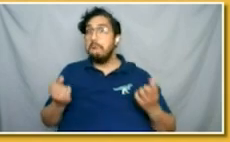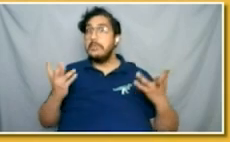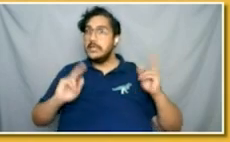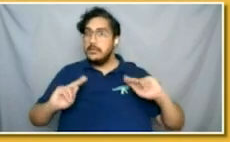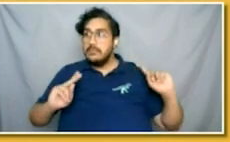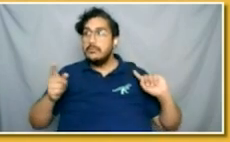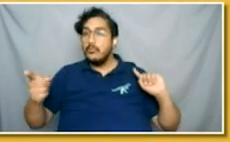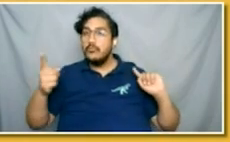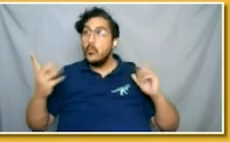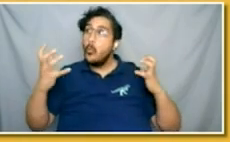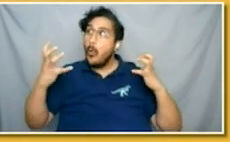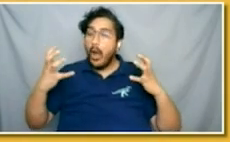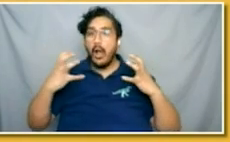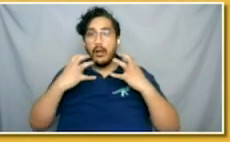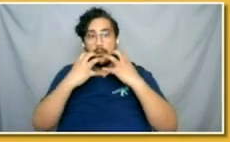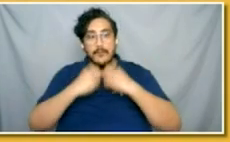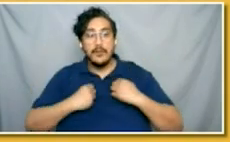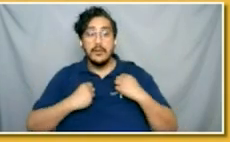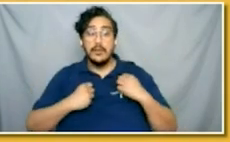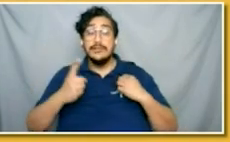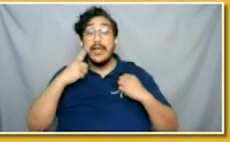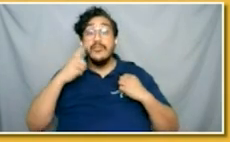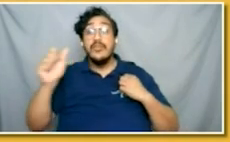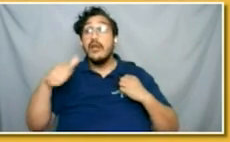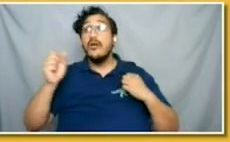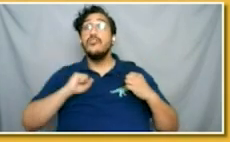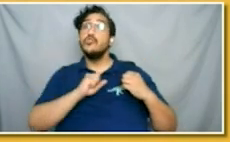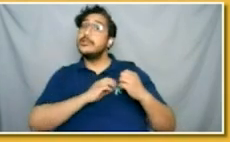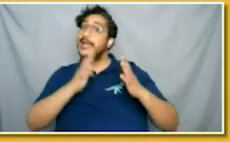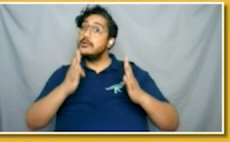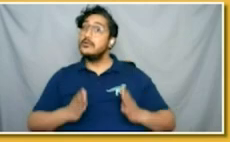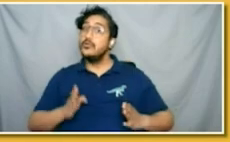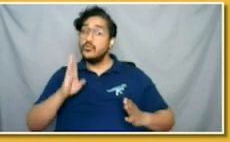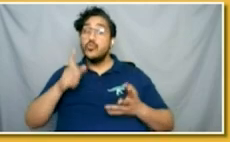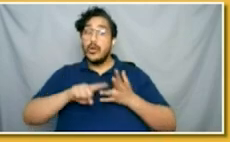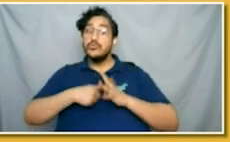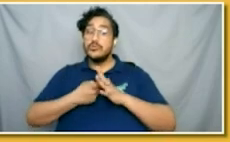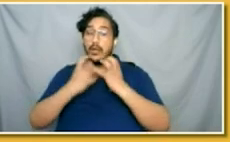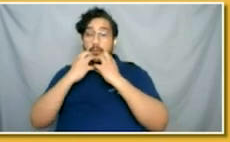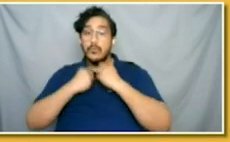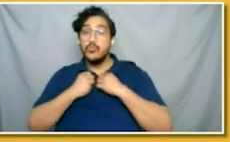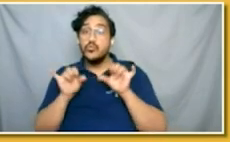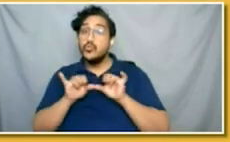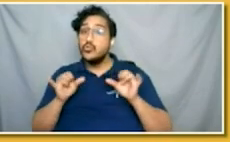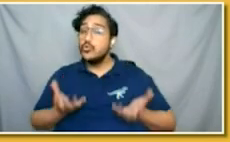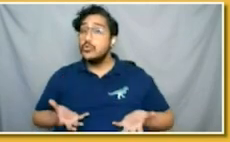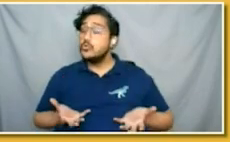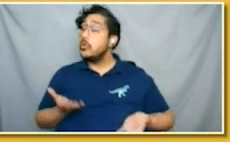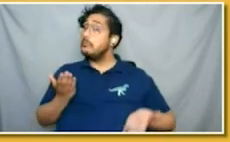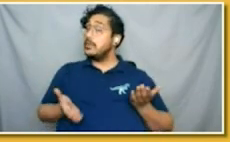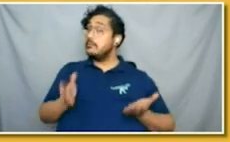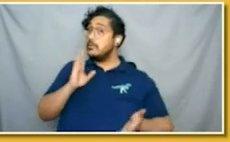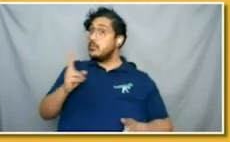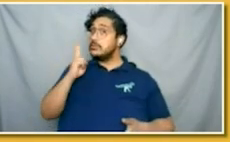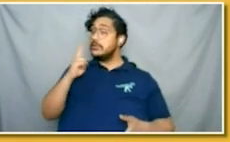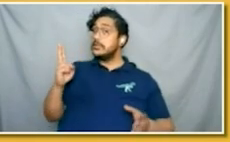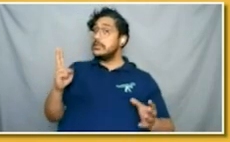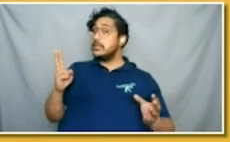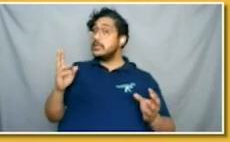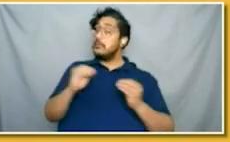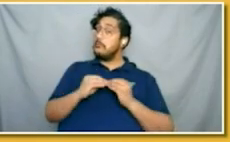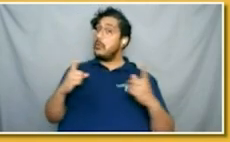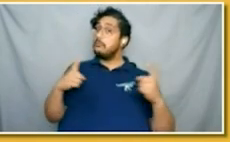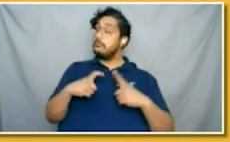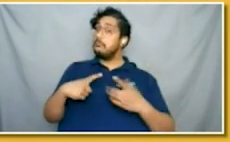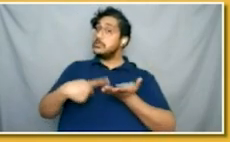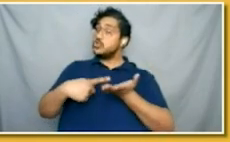will start caring about it. So we might see a larger discussion in there. As far as Mr. DeJoy,